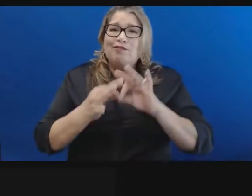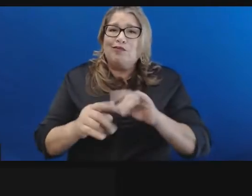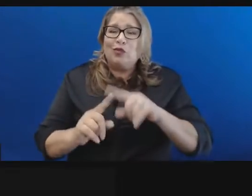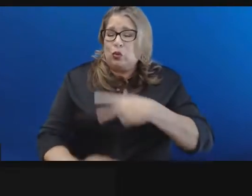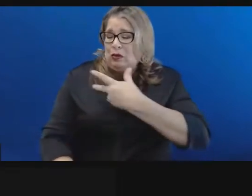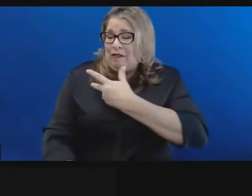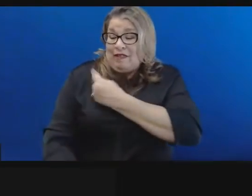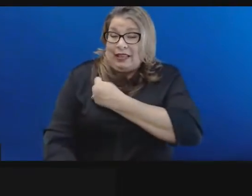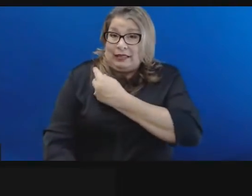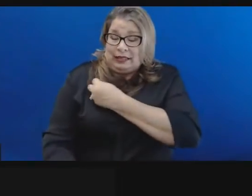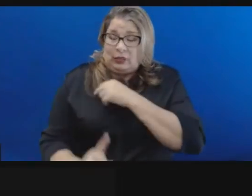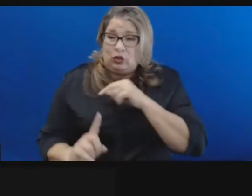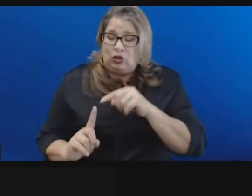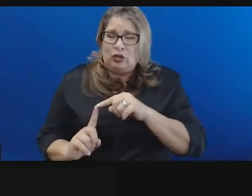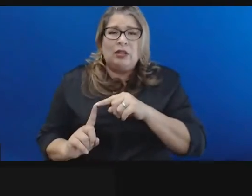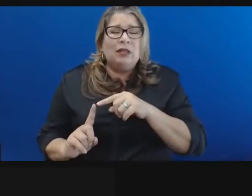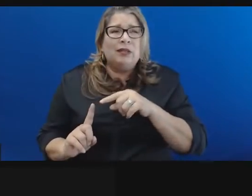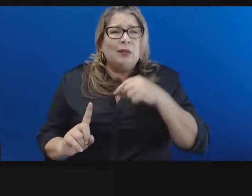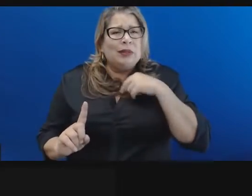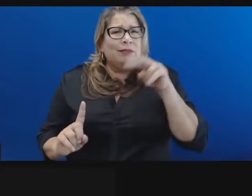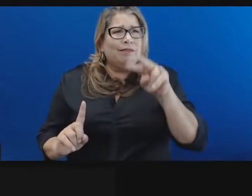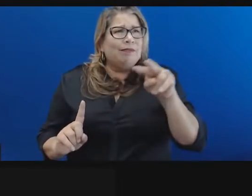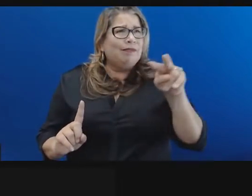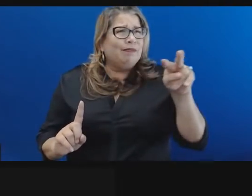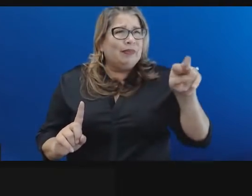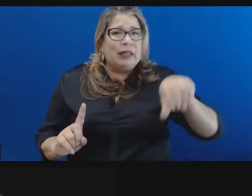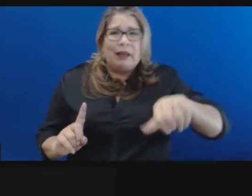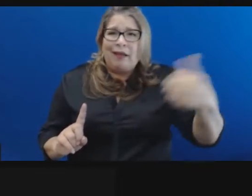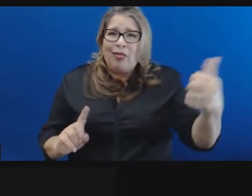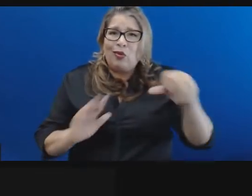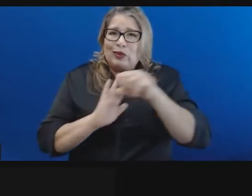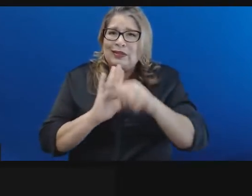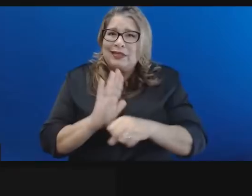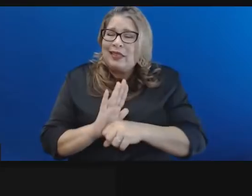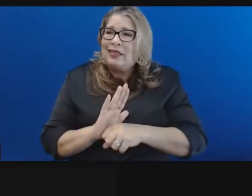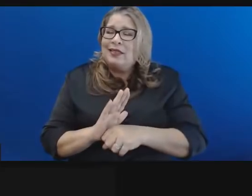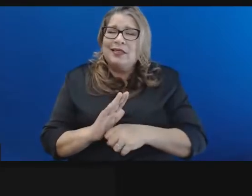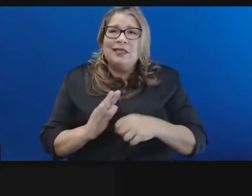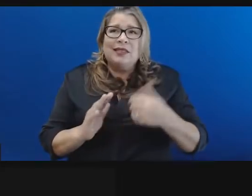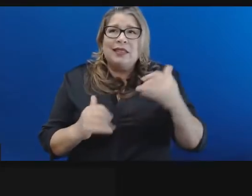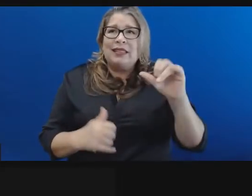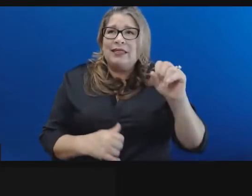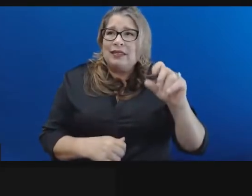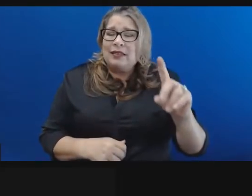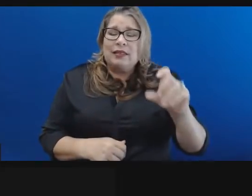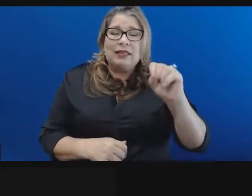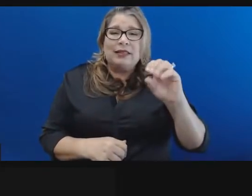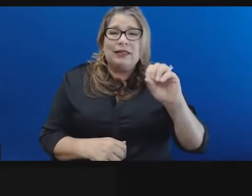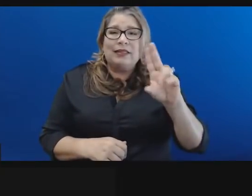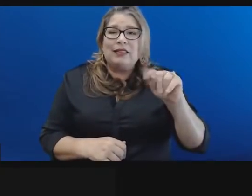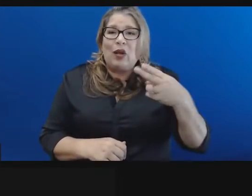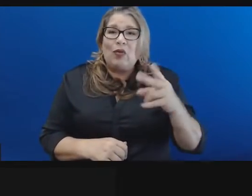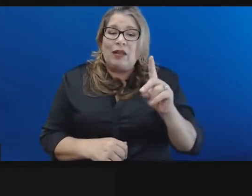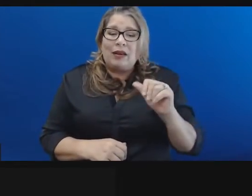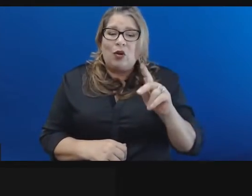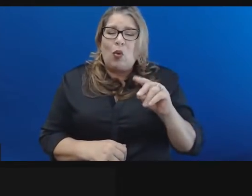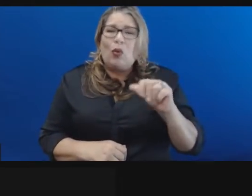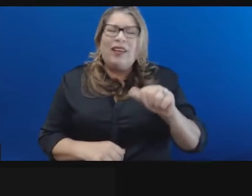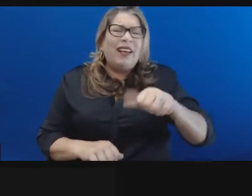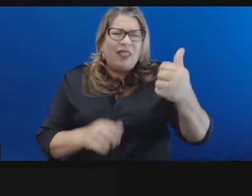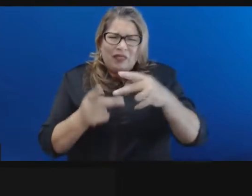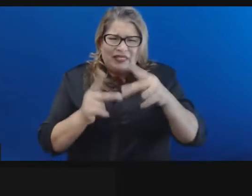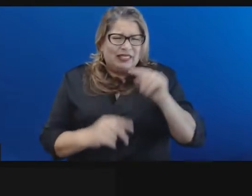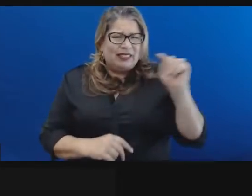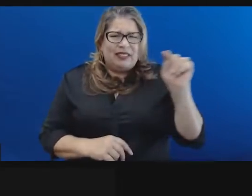Virginia seemingly vaccinating their residents faster and more efficiently than we are? What are they doing differently?